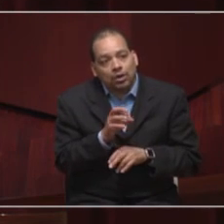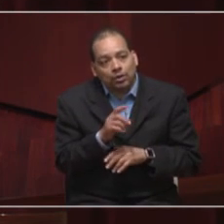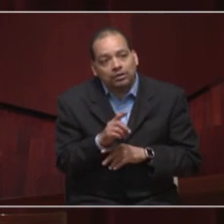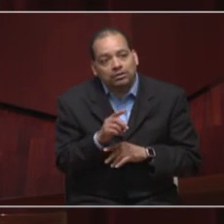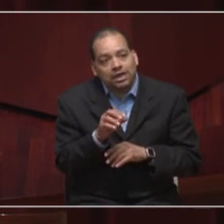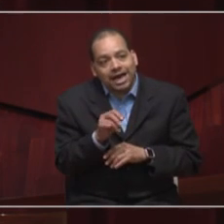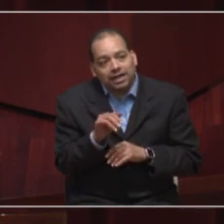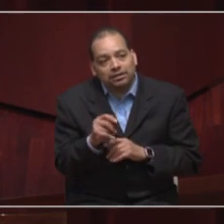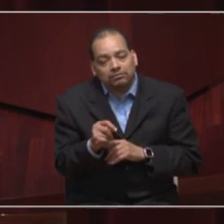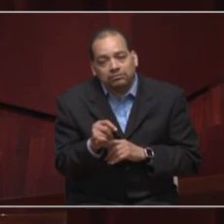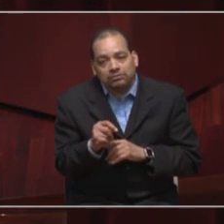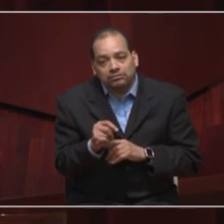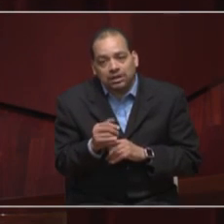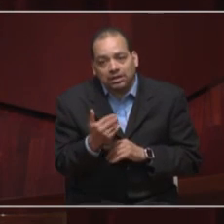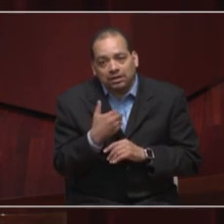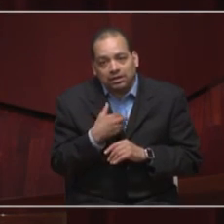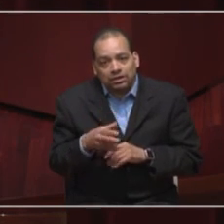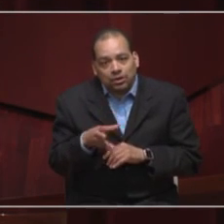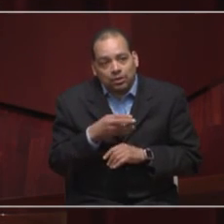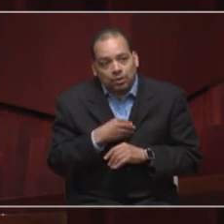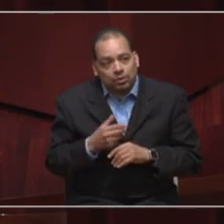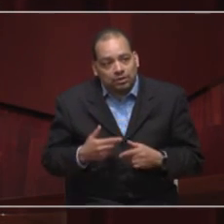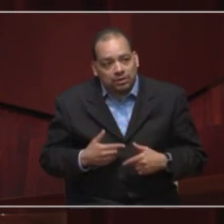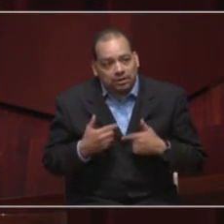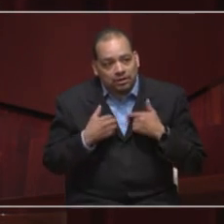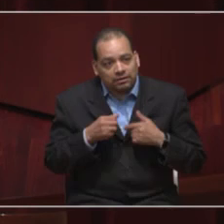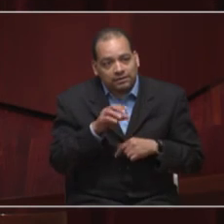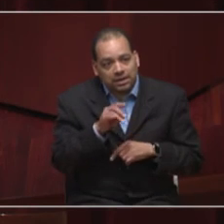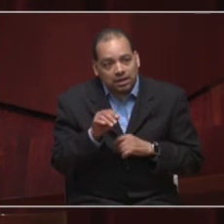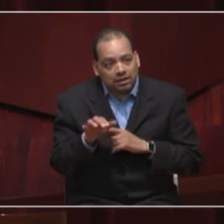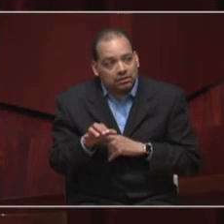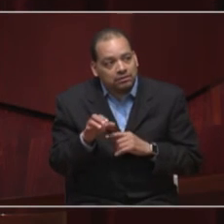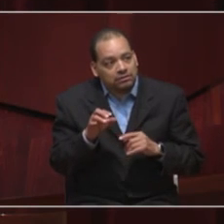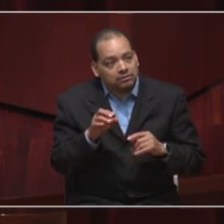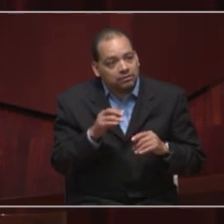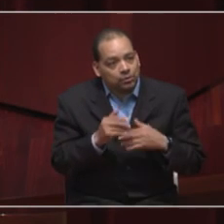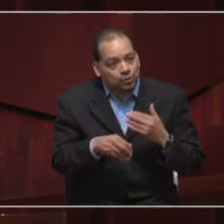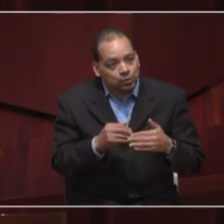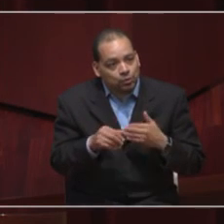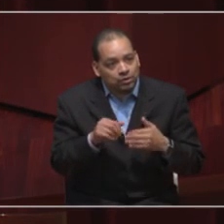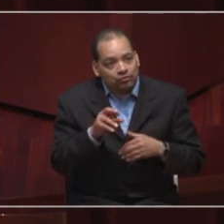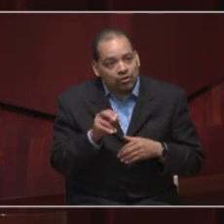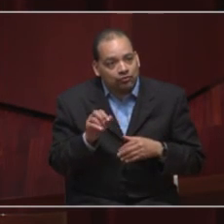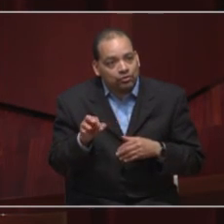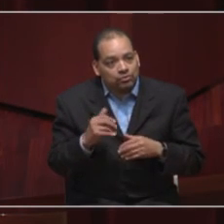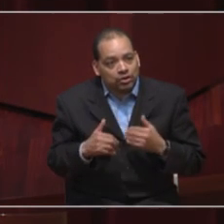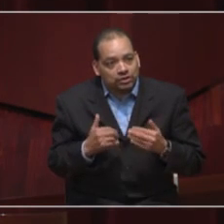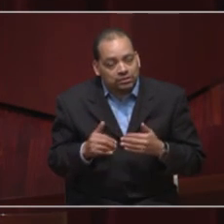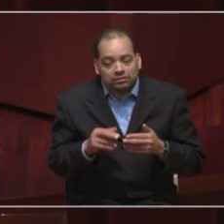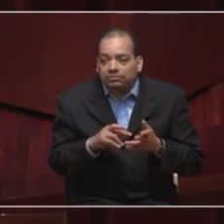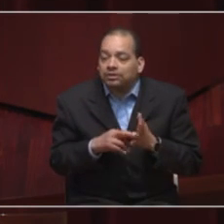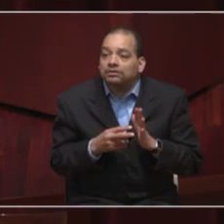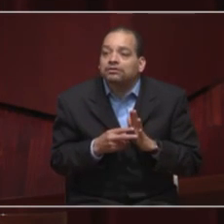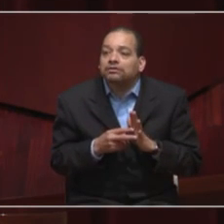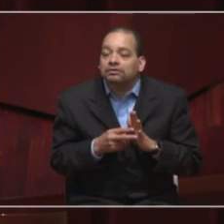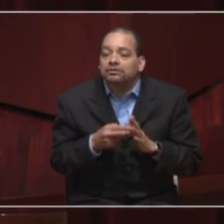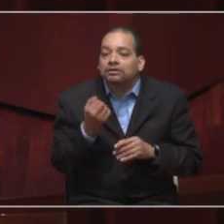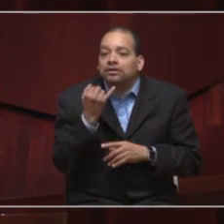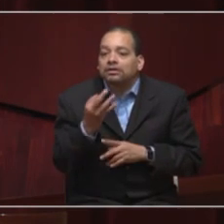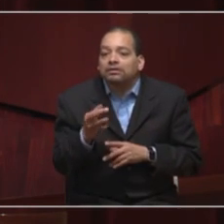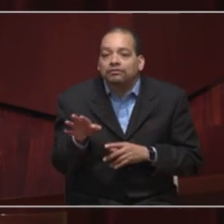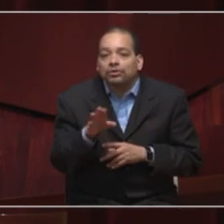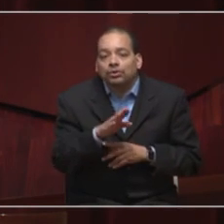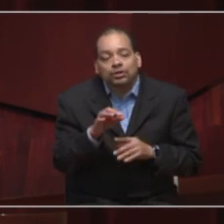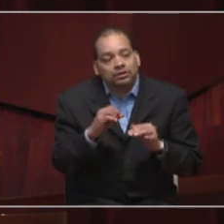have their own little life cycle of their own as they go through reference processes. So that way, if your